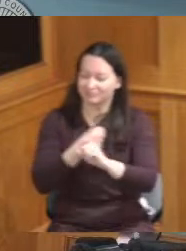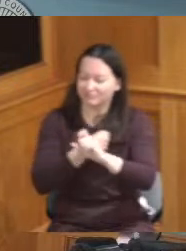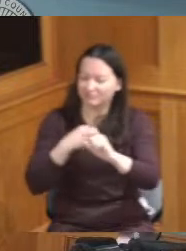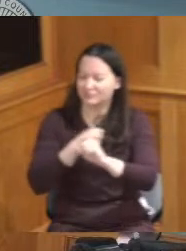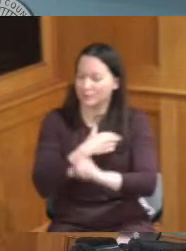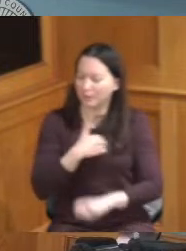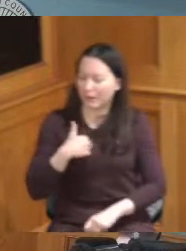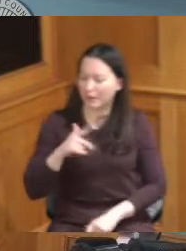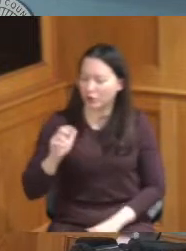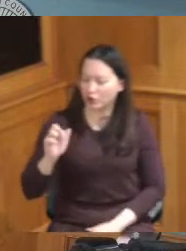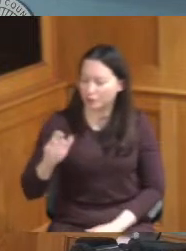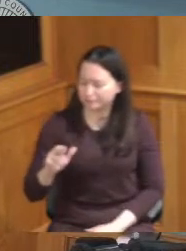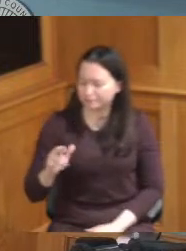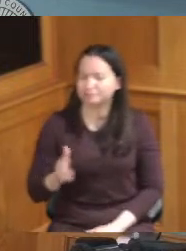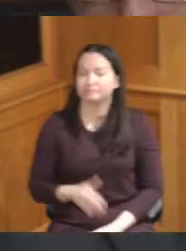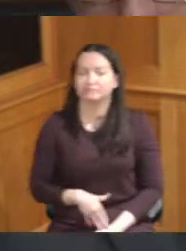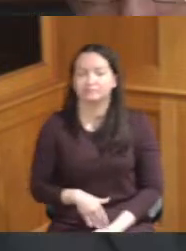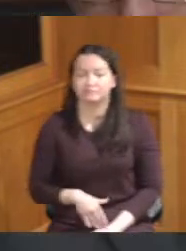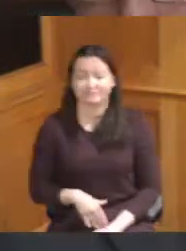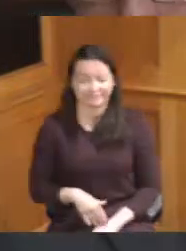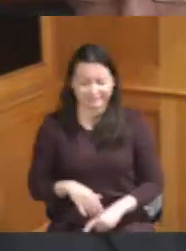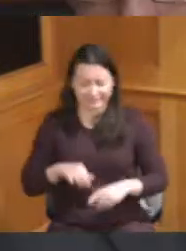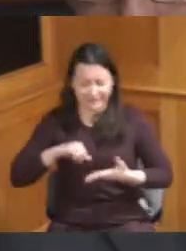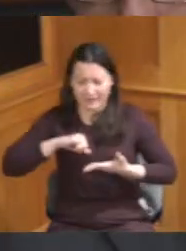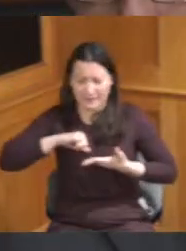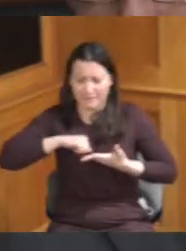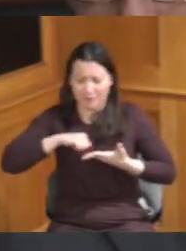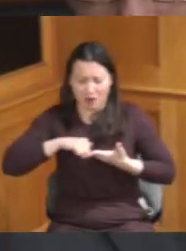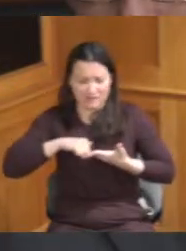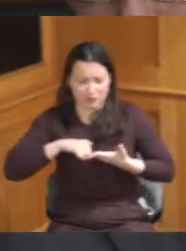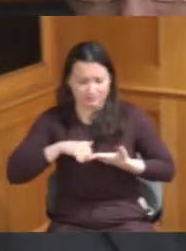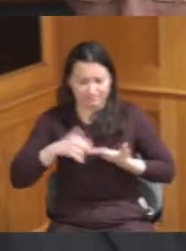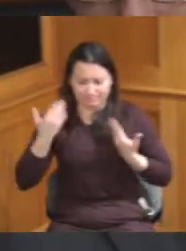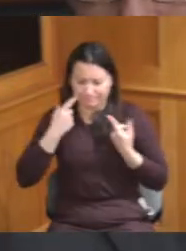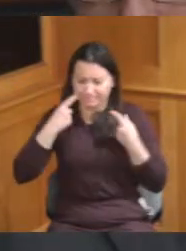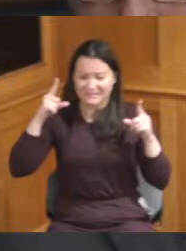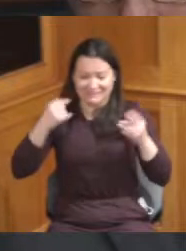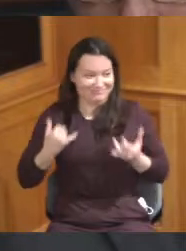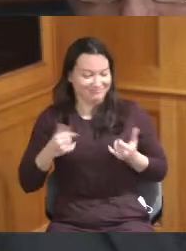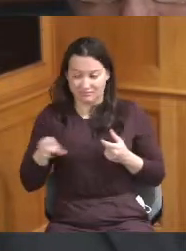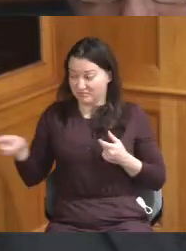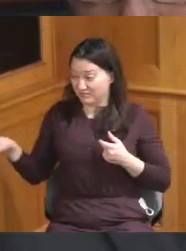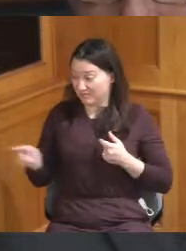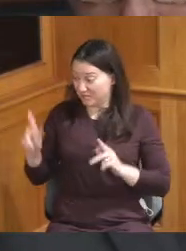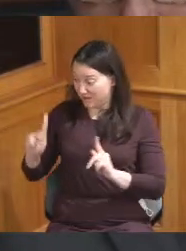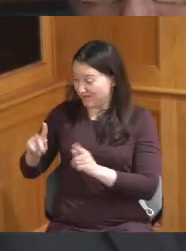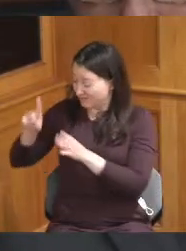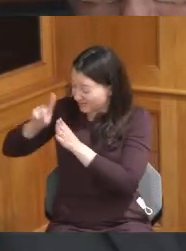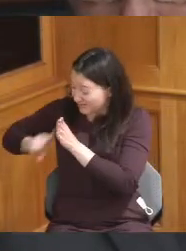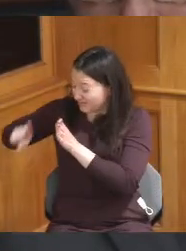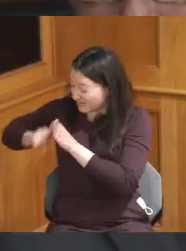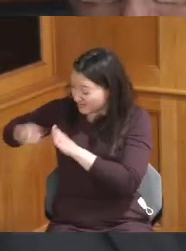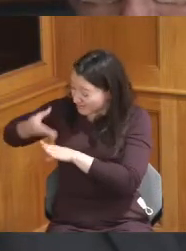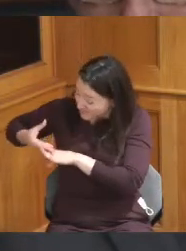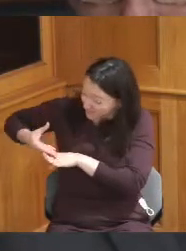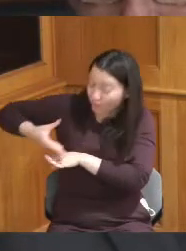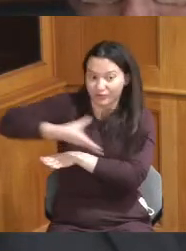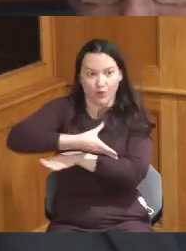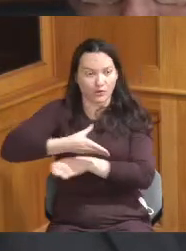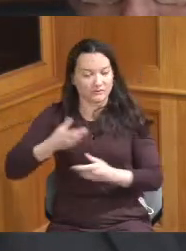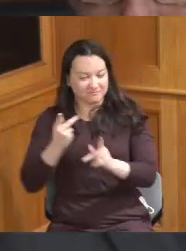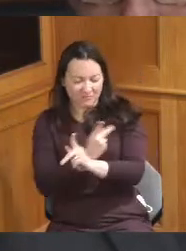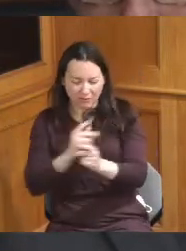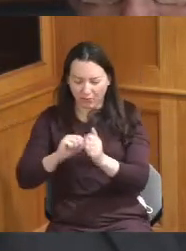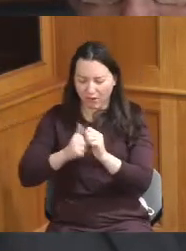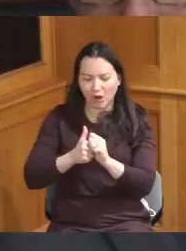breast cancer, and we wouldn't be where we are without those people that have gone and done the research and figured out ways